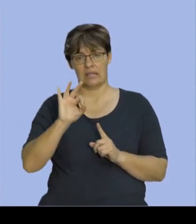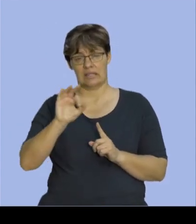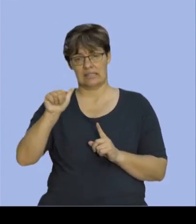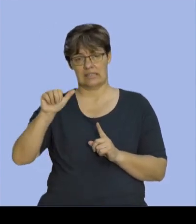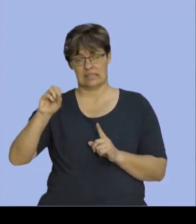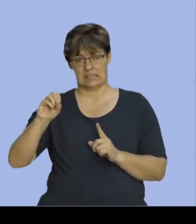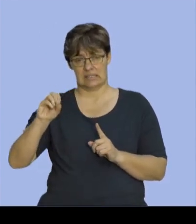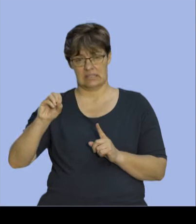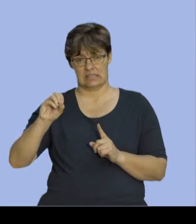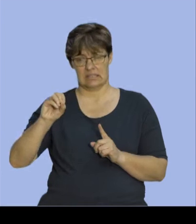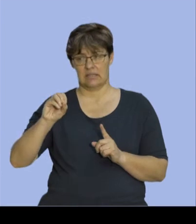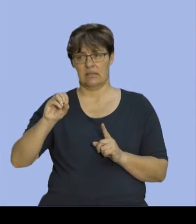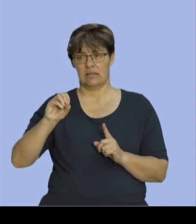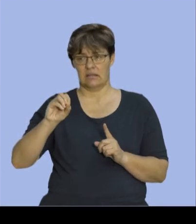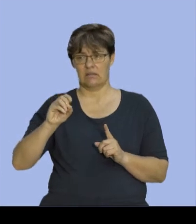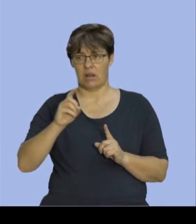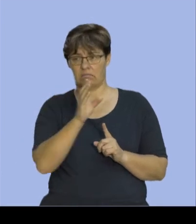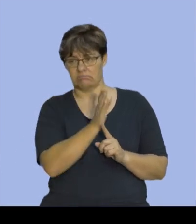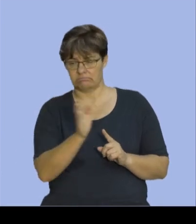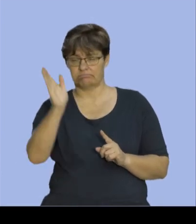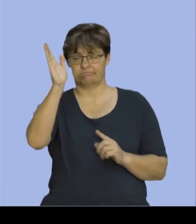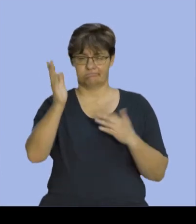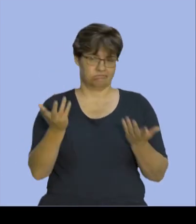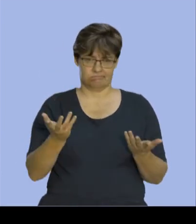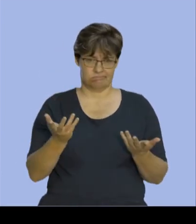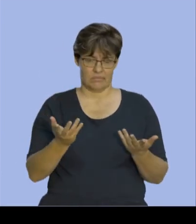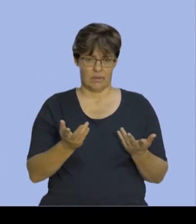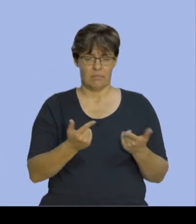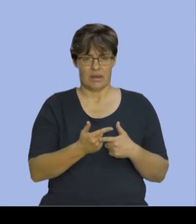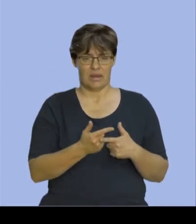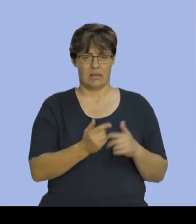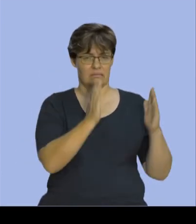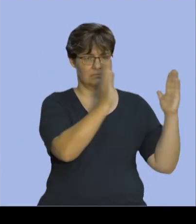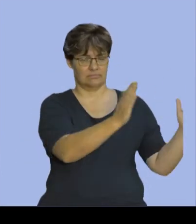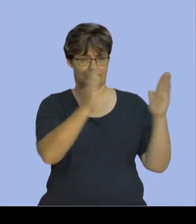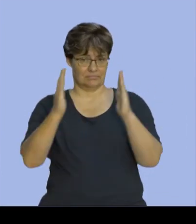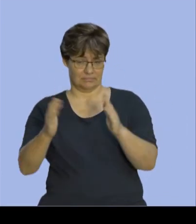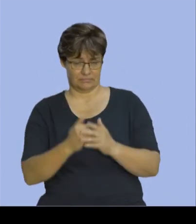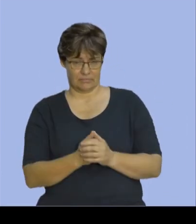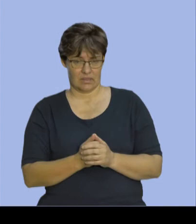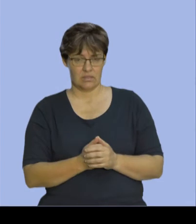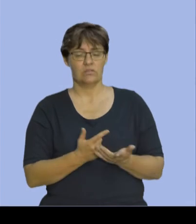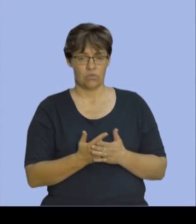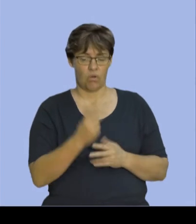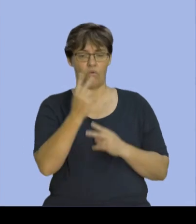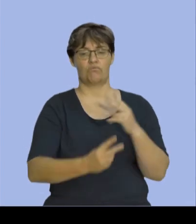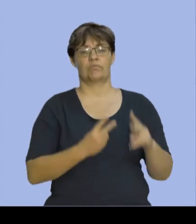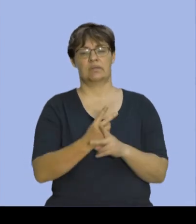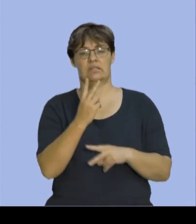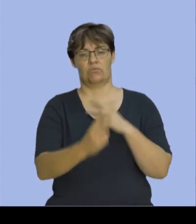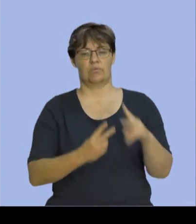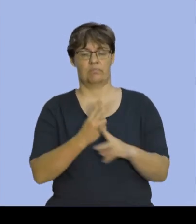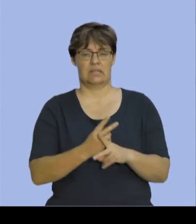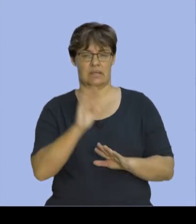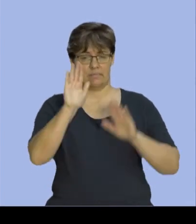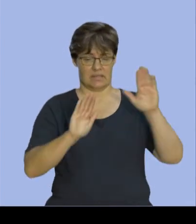360 again, going to the right, it will also go up like that and go down like that. So that's what I mean when I say it now